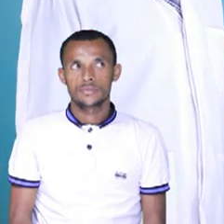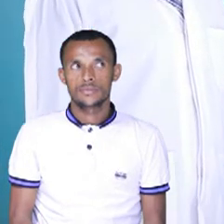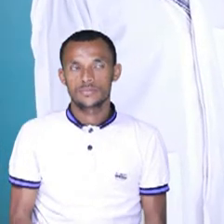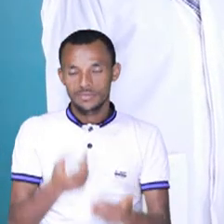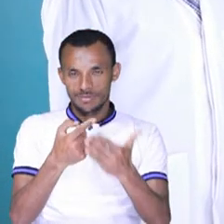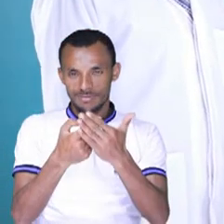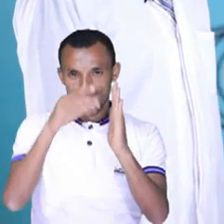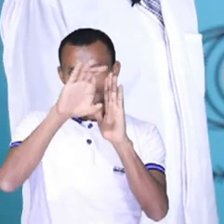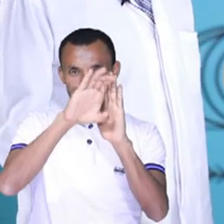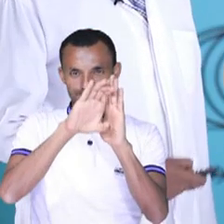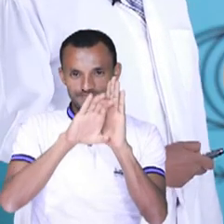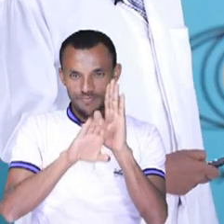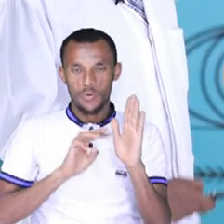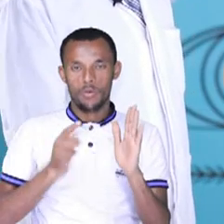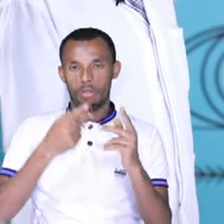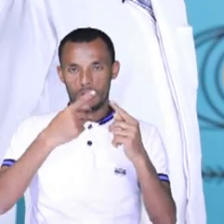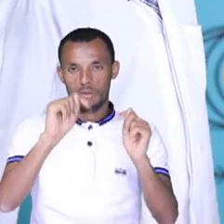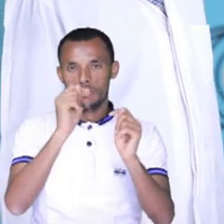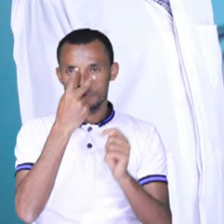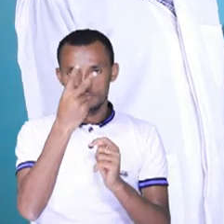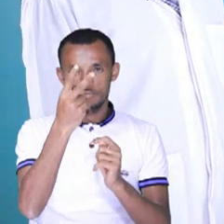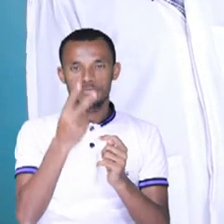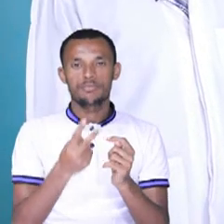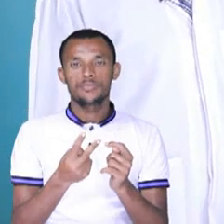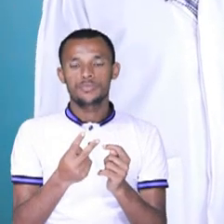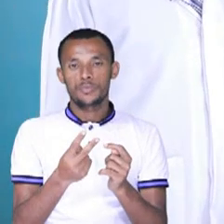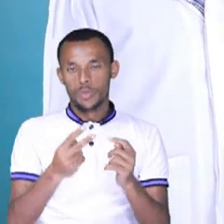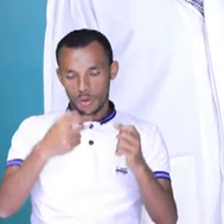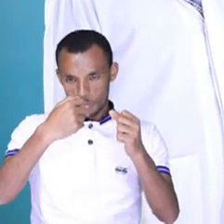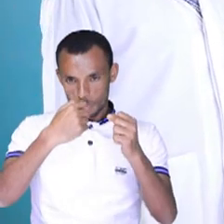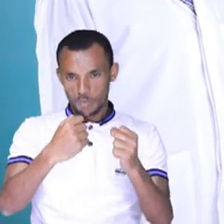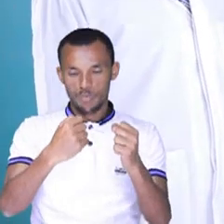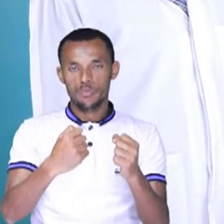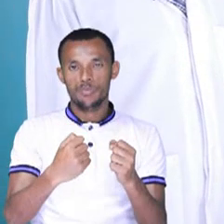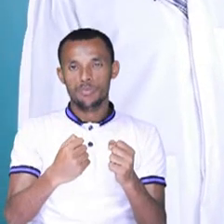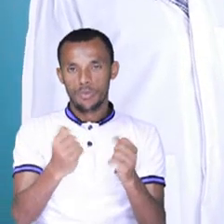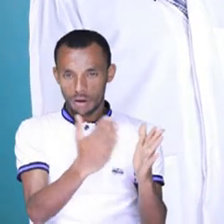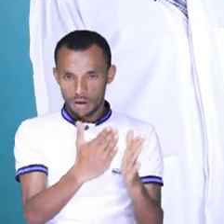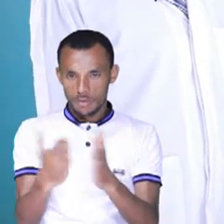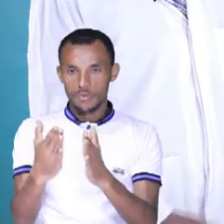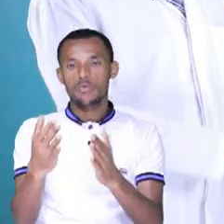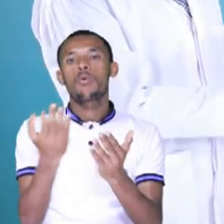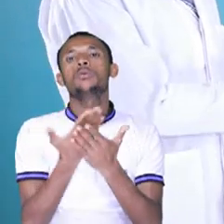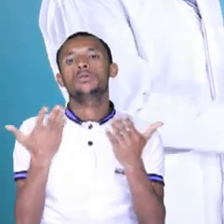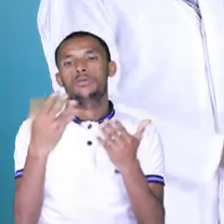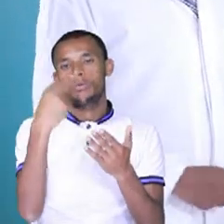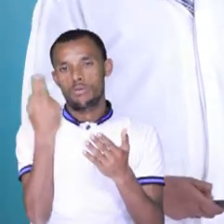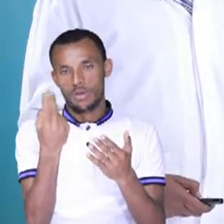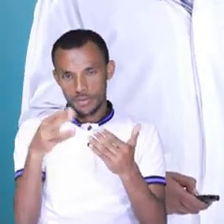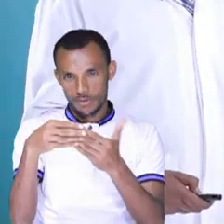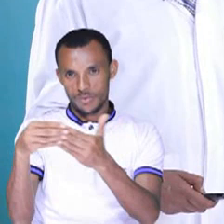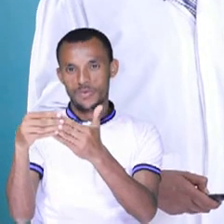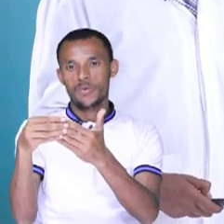In this lesson we are trying to see that possible arrangements of objects by using principle